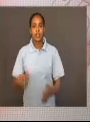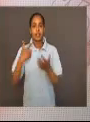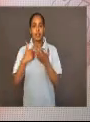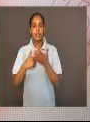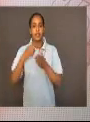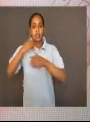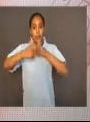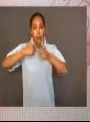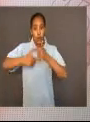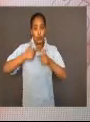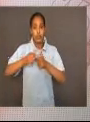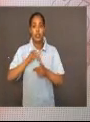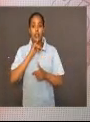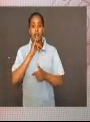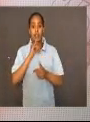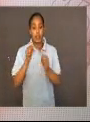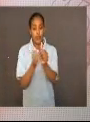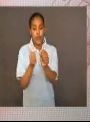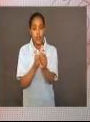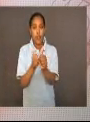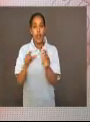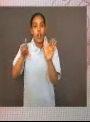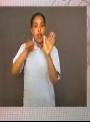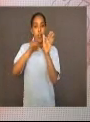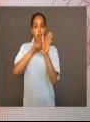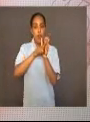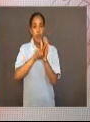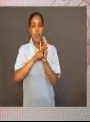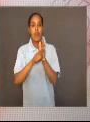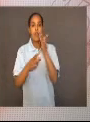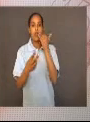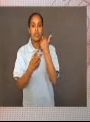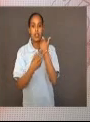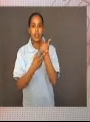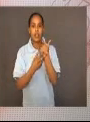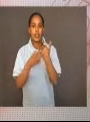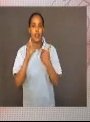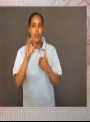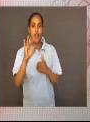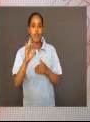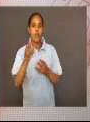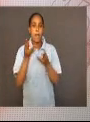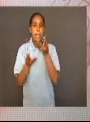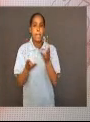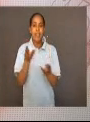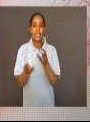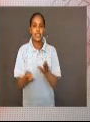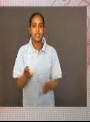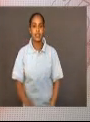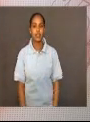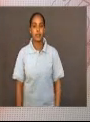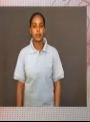This process is following the law of conservation of mass.